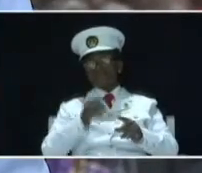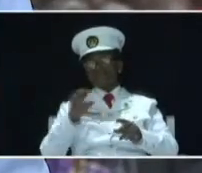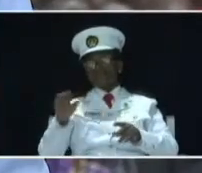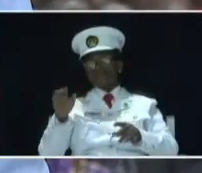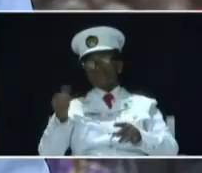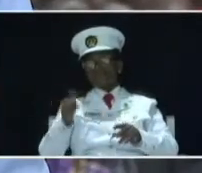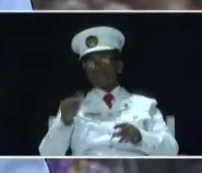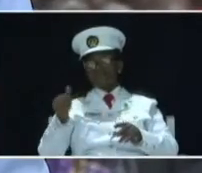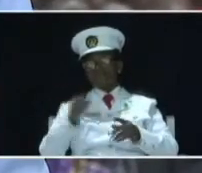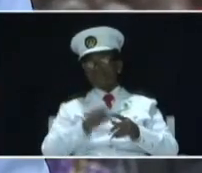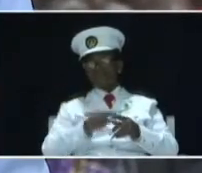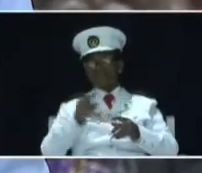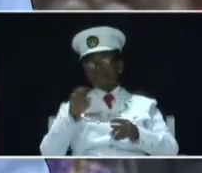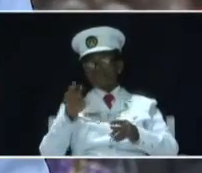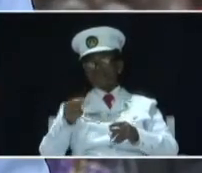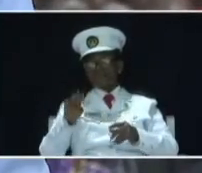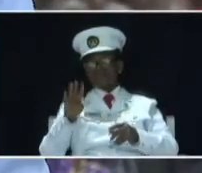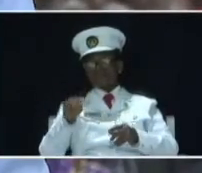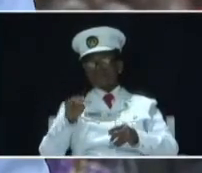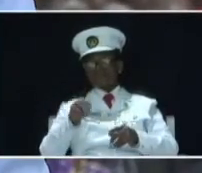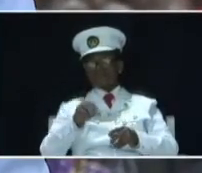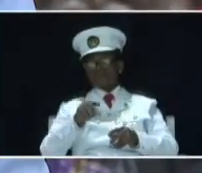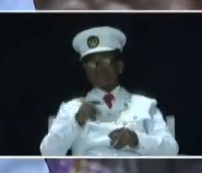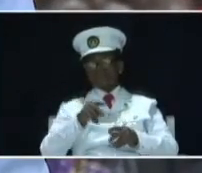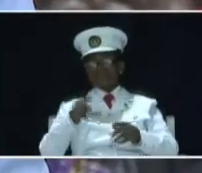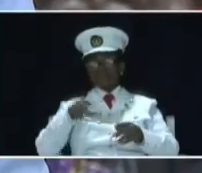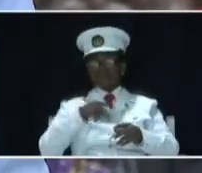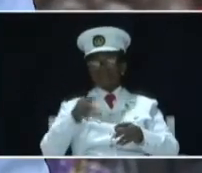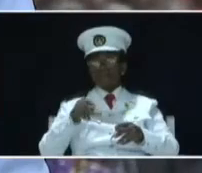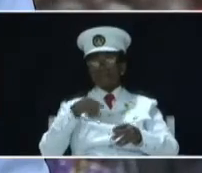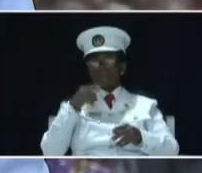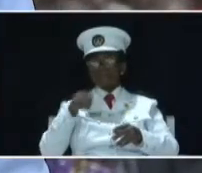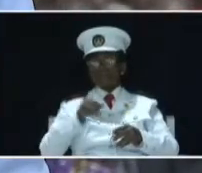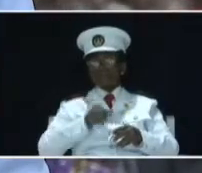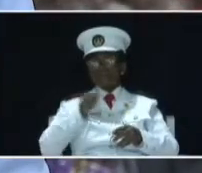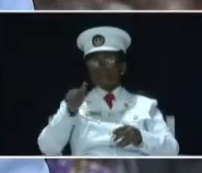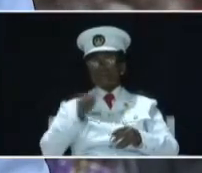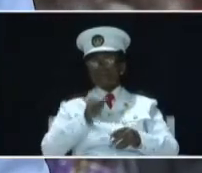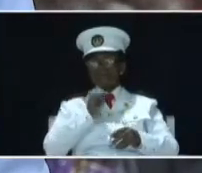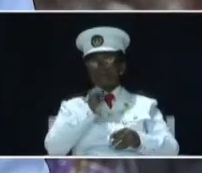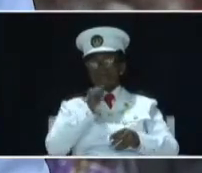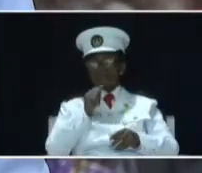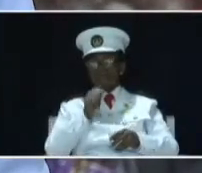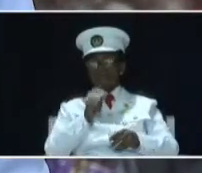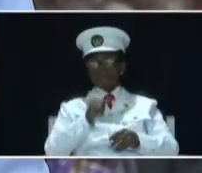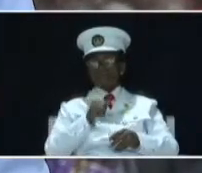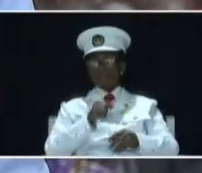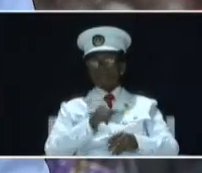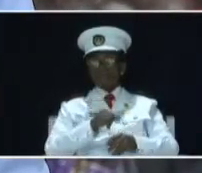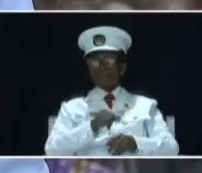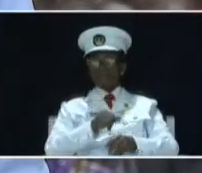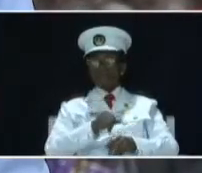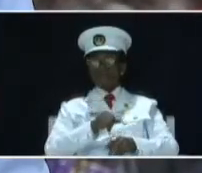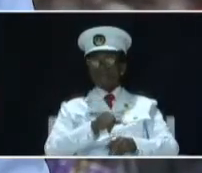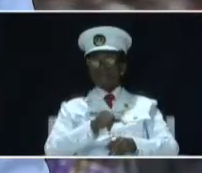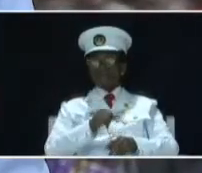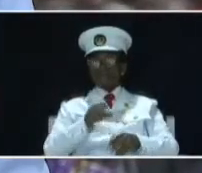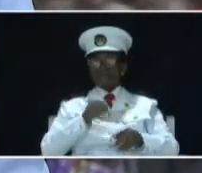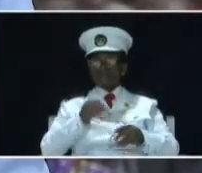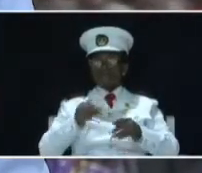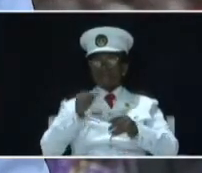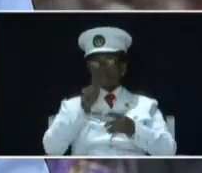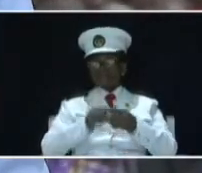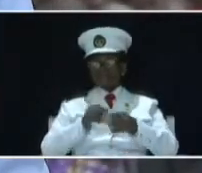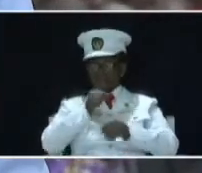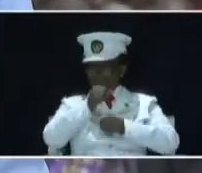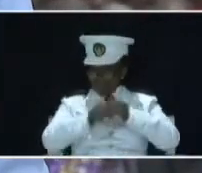14. Paul said, I'm not only ready to suffer, but if need be, I'm ready to